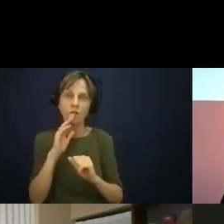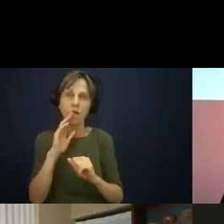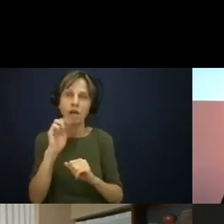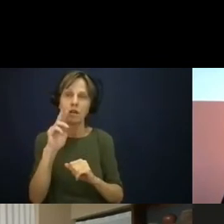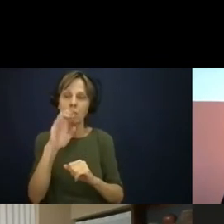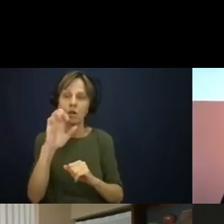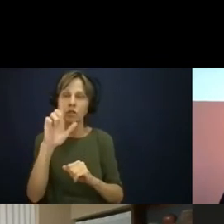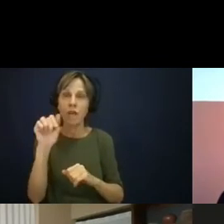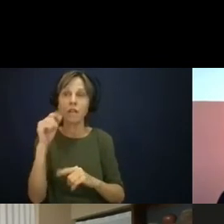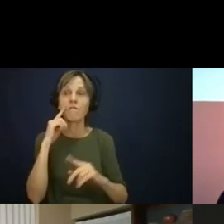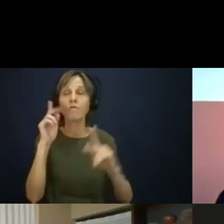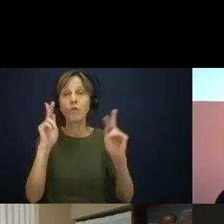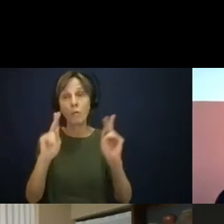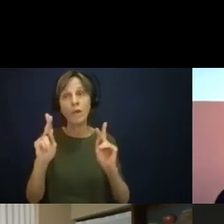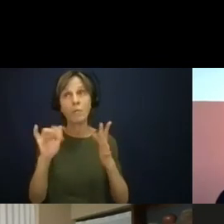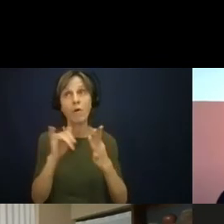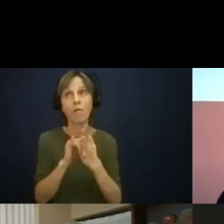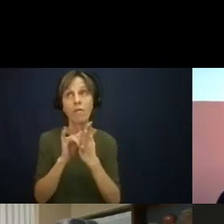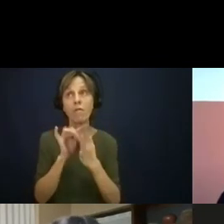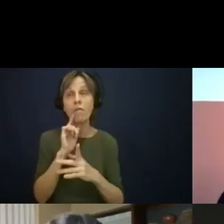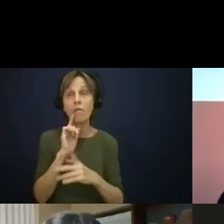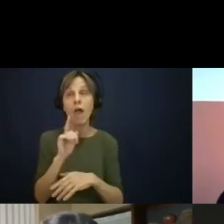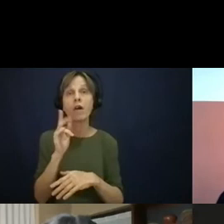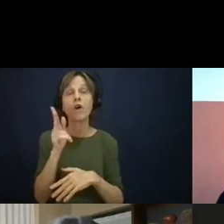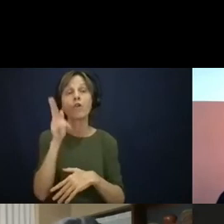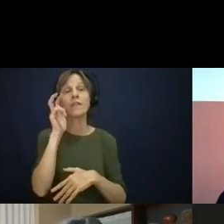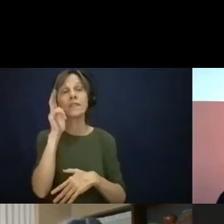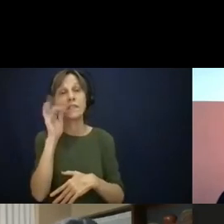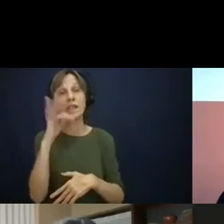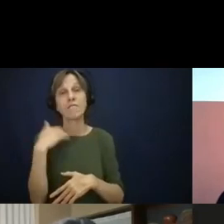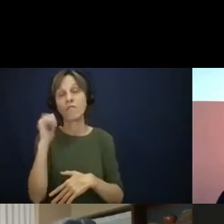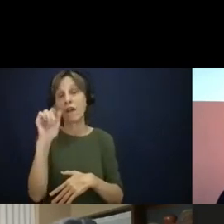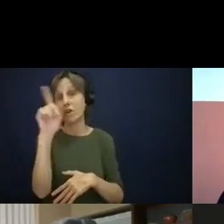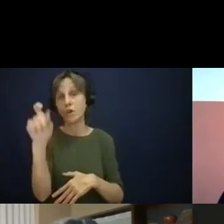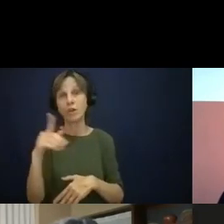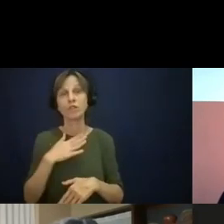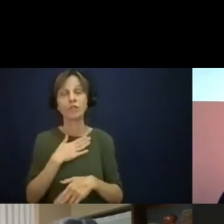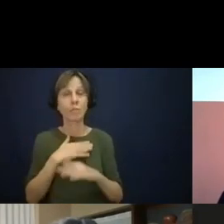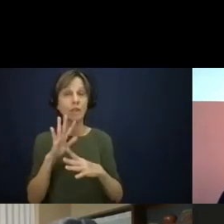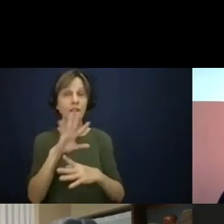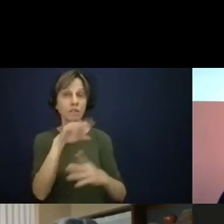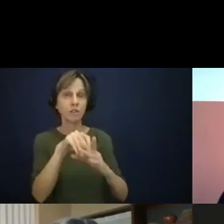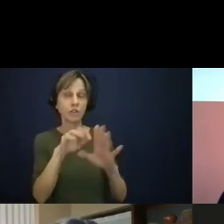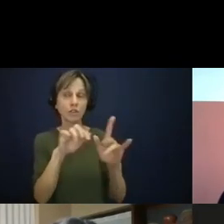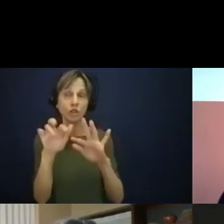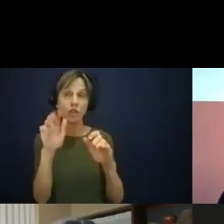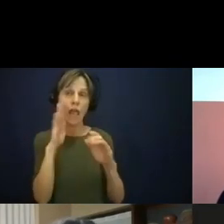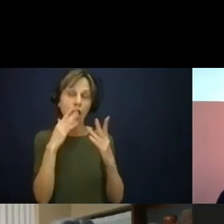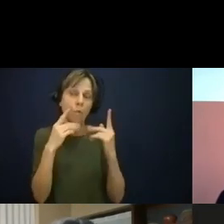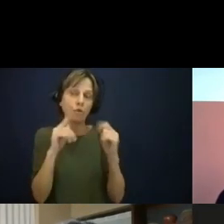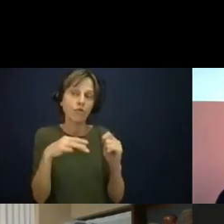the folks who are listening in, if you do have questions, please put them in the chat. I'm going to try to get at least a couple minutes of question and answer at the